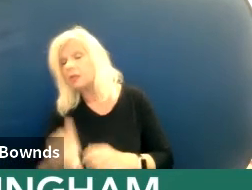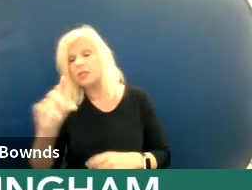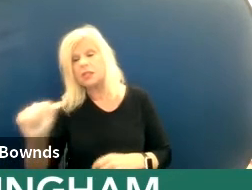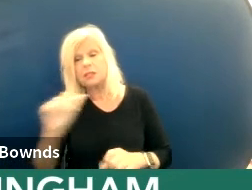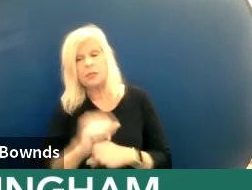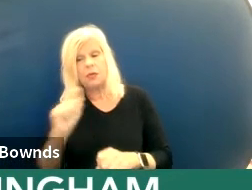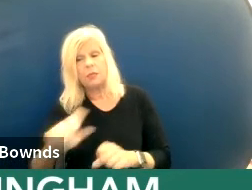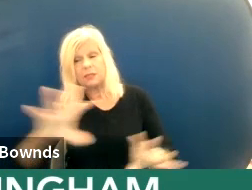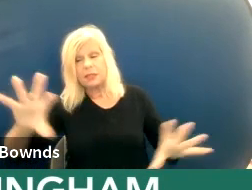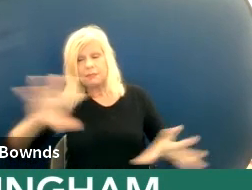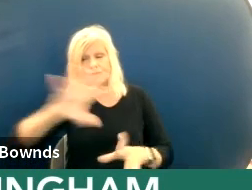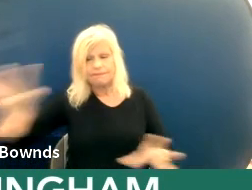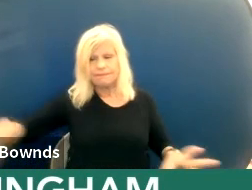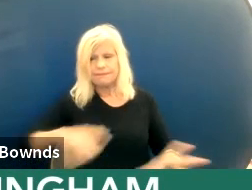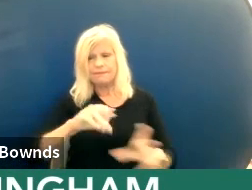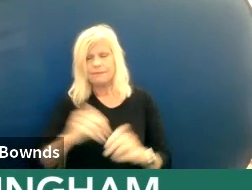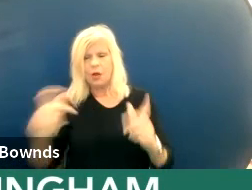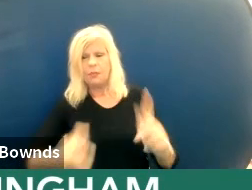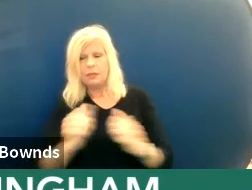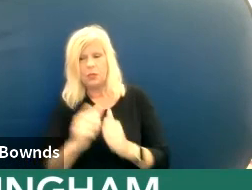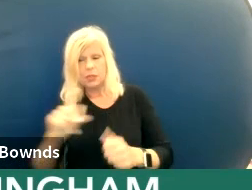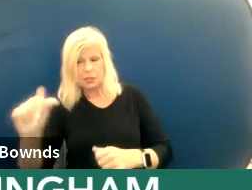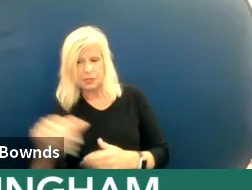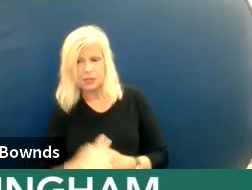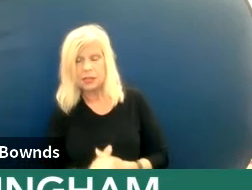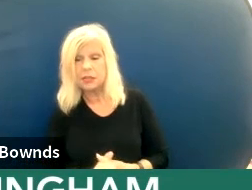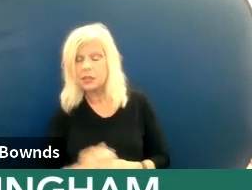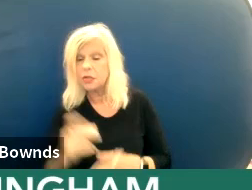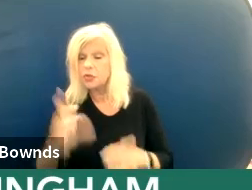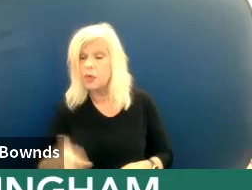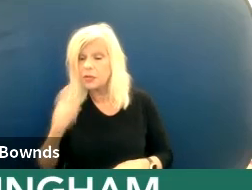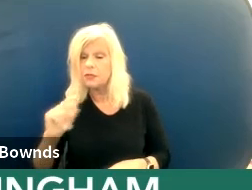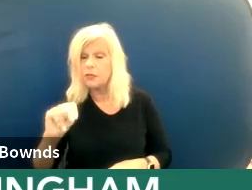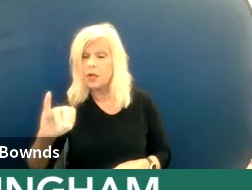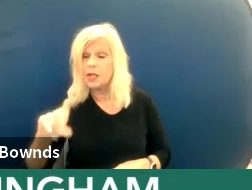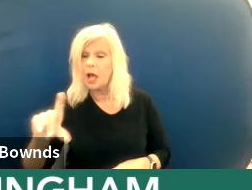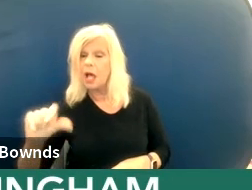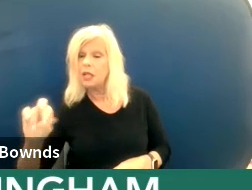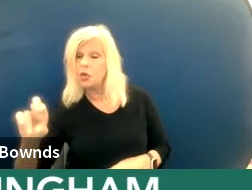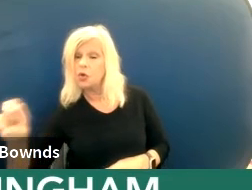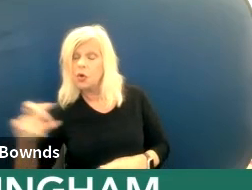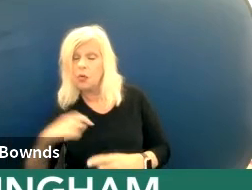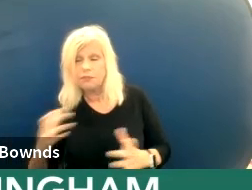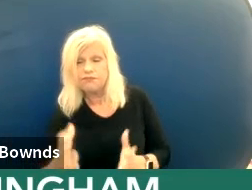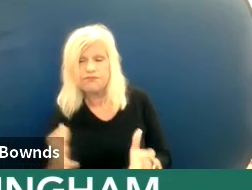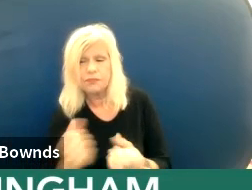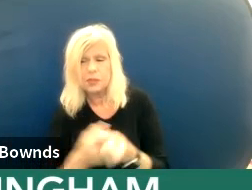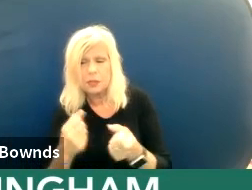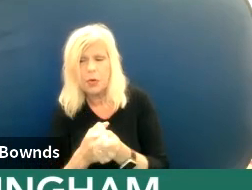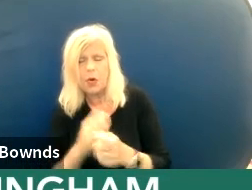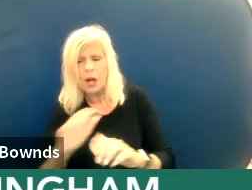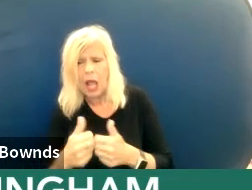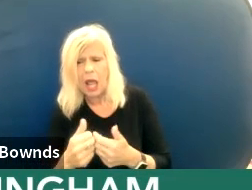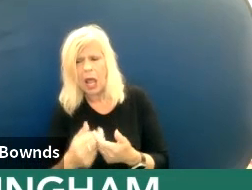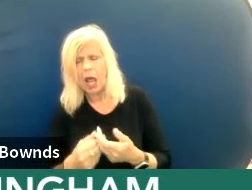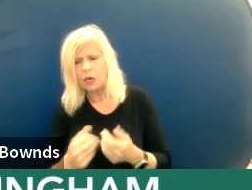be inclusive of all people with disabilities. As director of NIDLR, I want to bolster the ways in which we involve people with disabilities